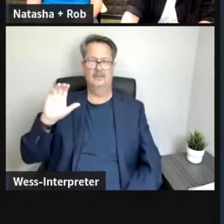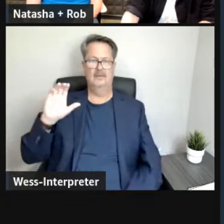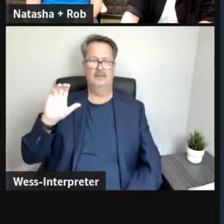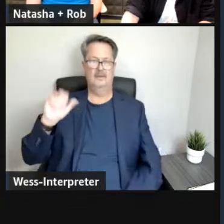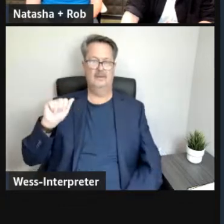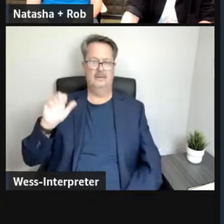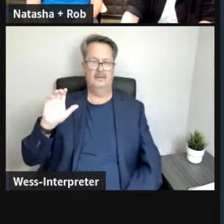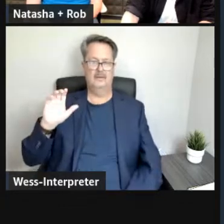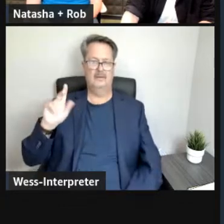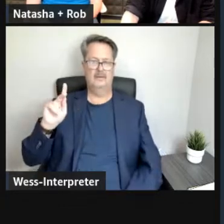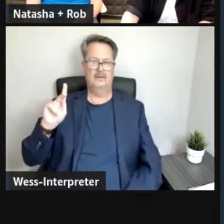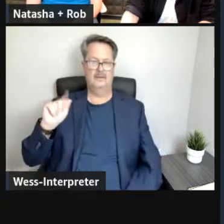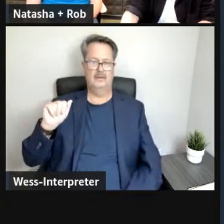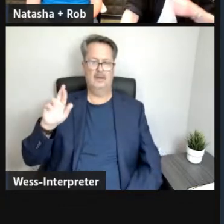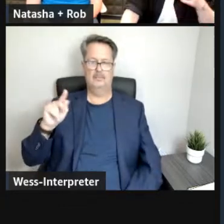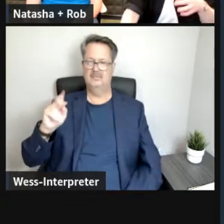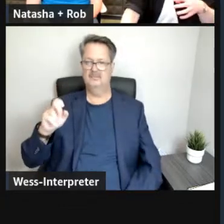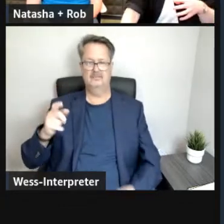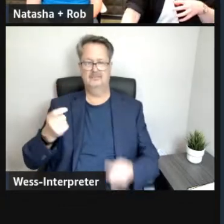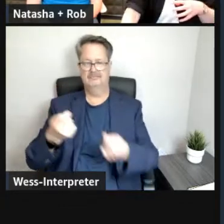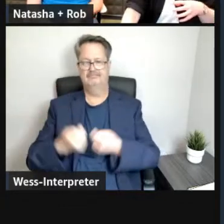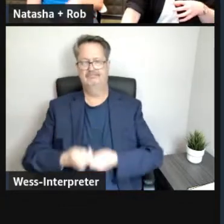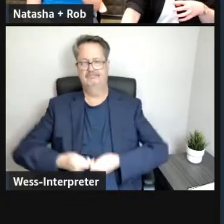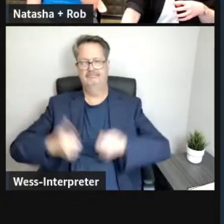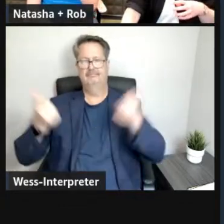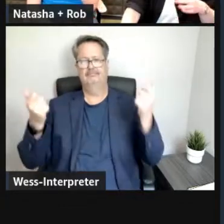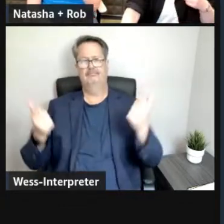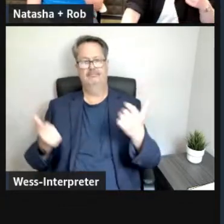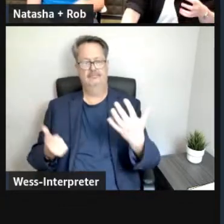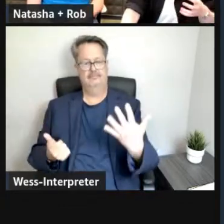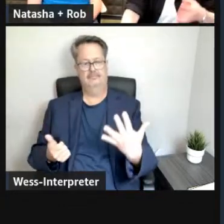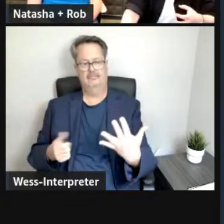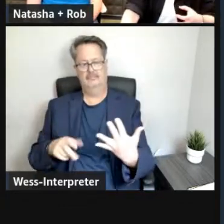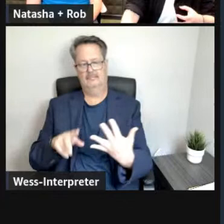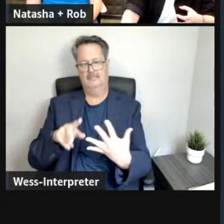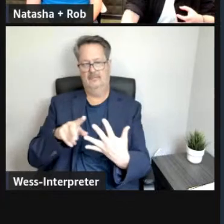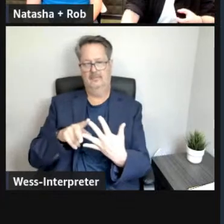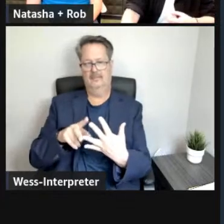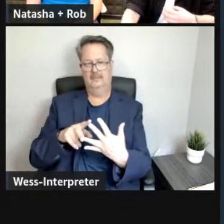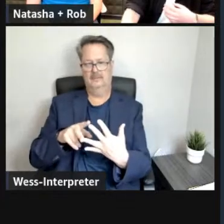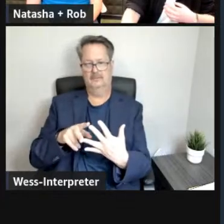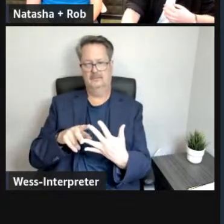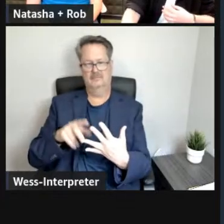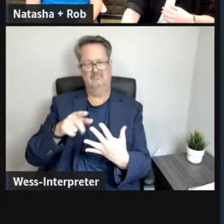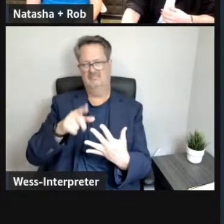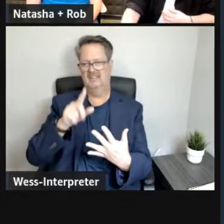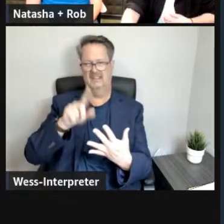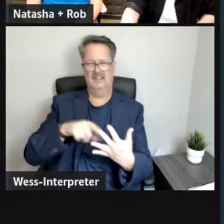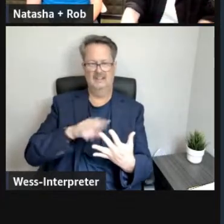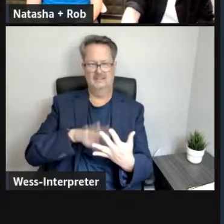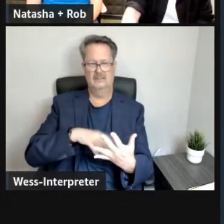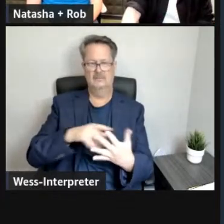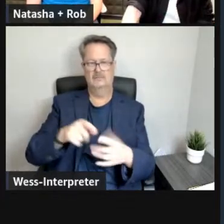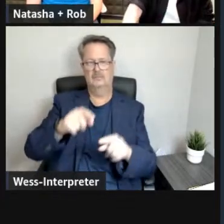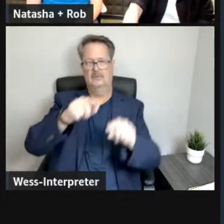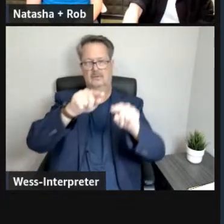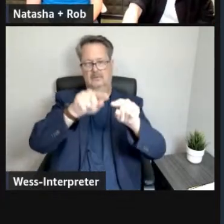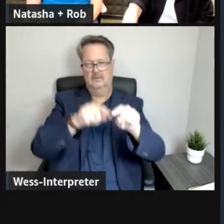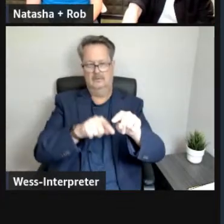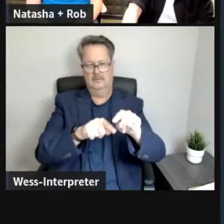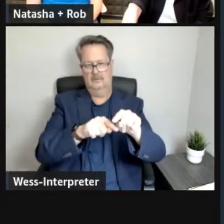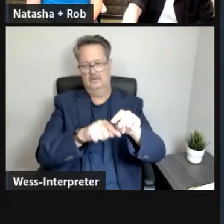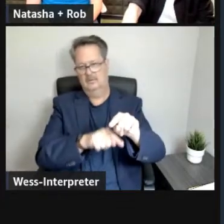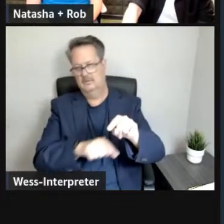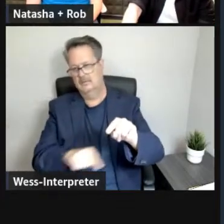no autoscaling group. Carpenter will see that there are these pods that can't be scheduled and will make a call, and not to the